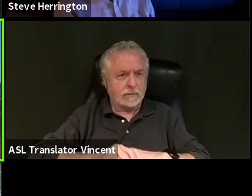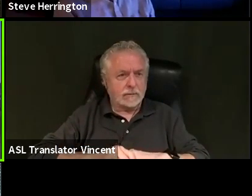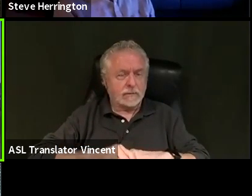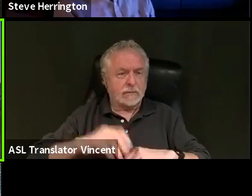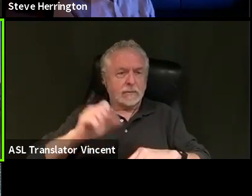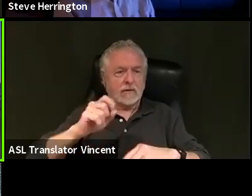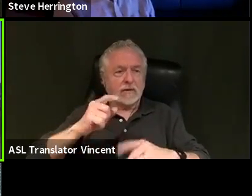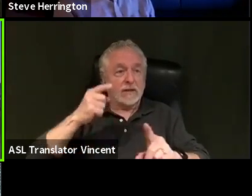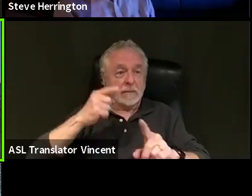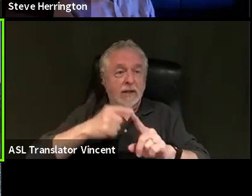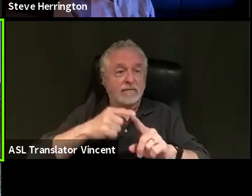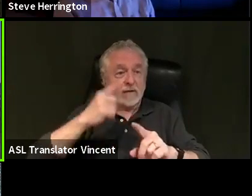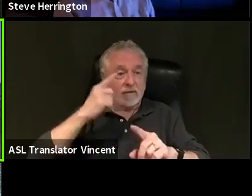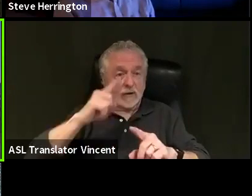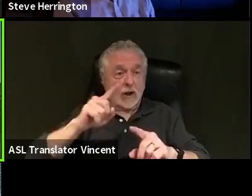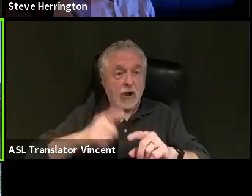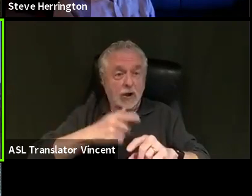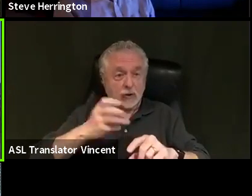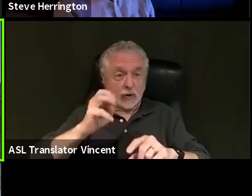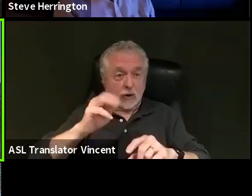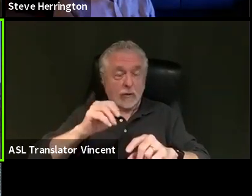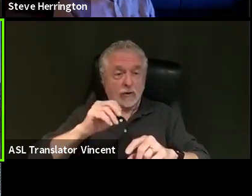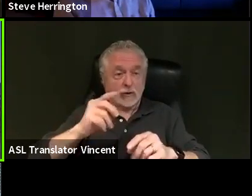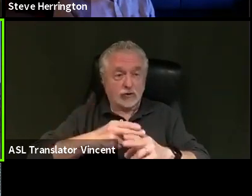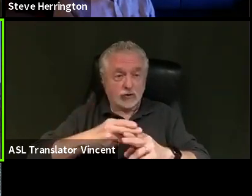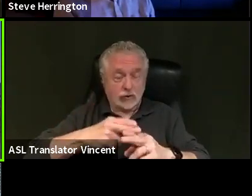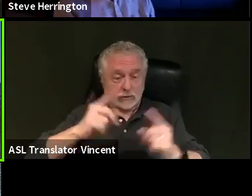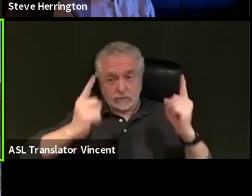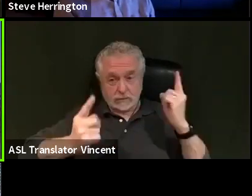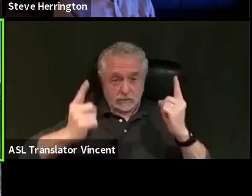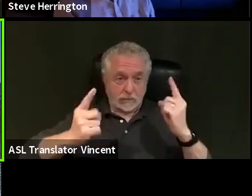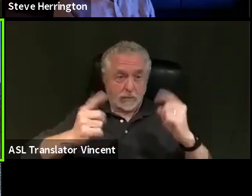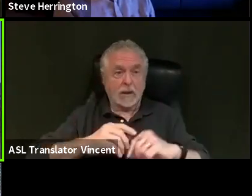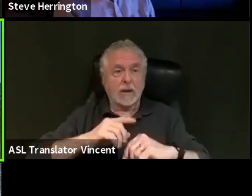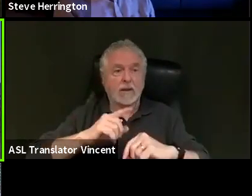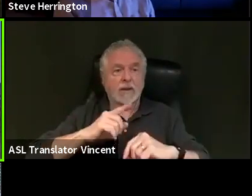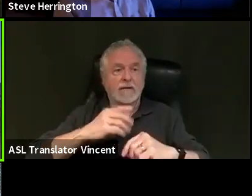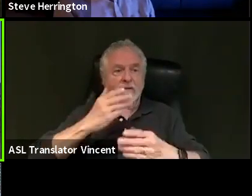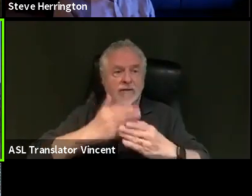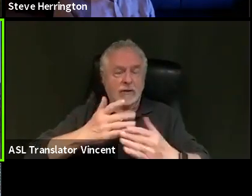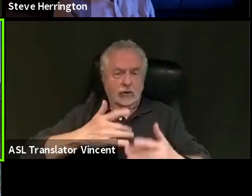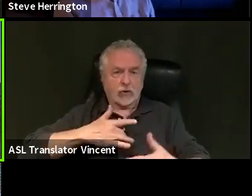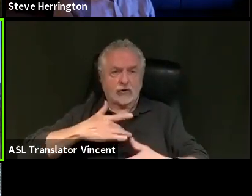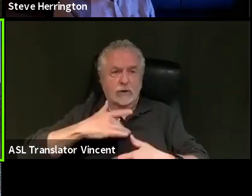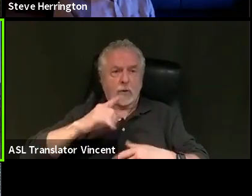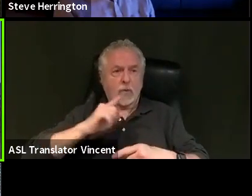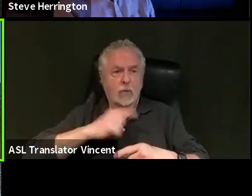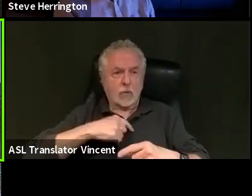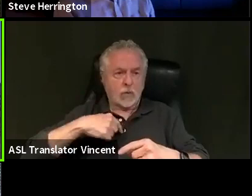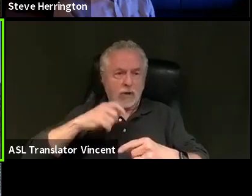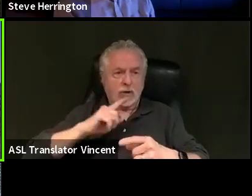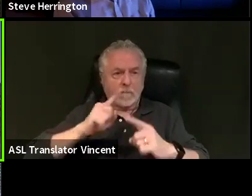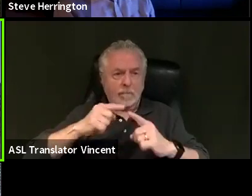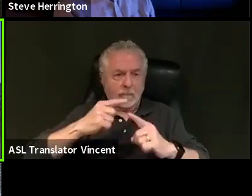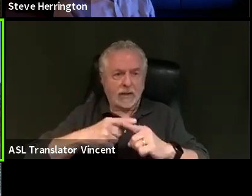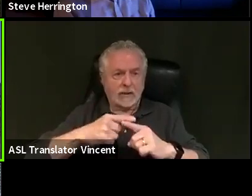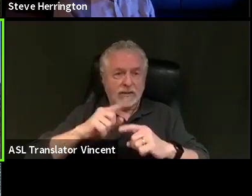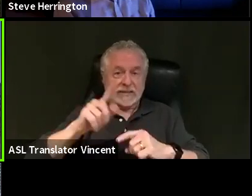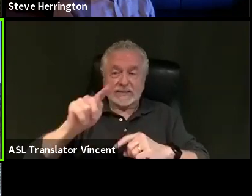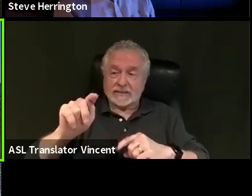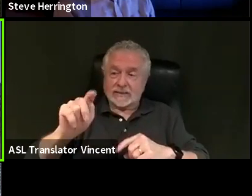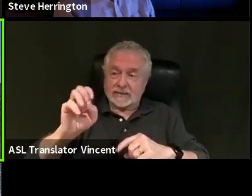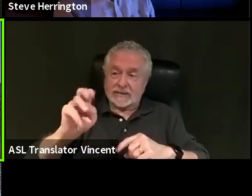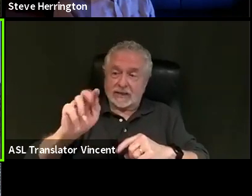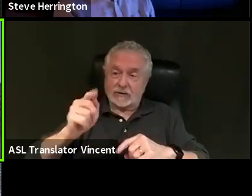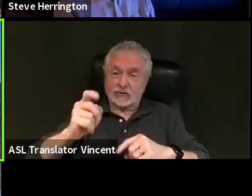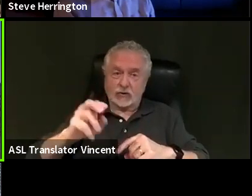Yeah, so specifically in terms of long-term versus short-term side effects, that's a valid concern. We are talking about teenagers